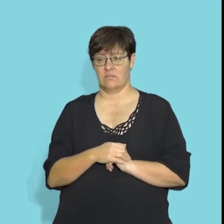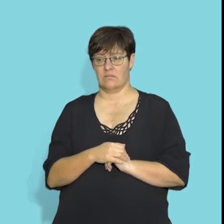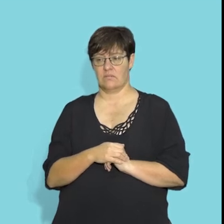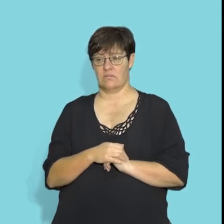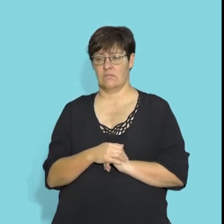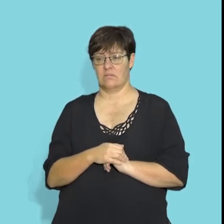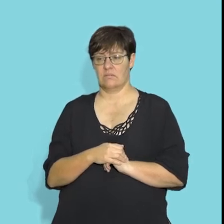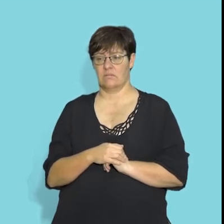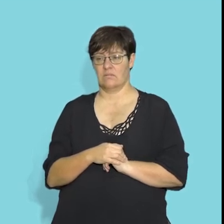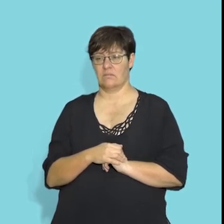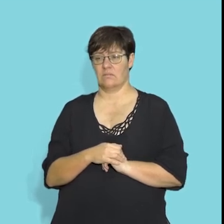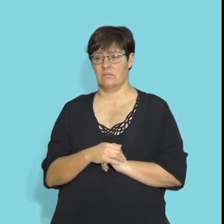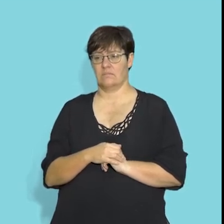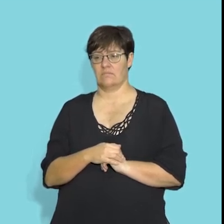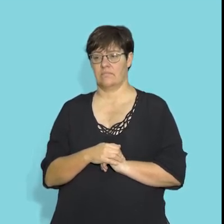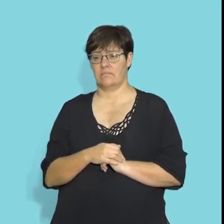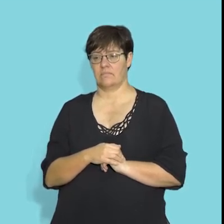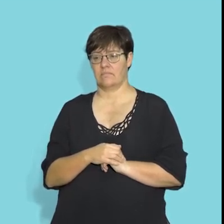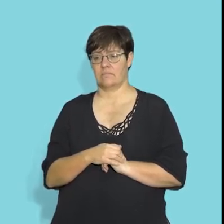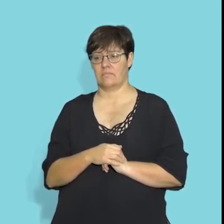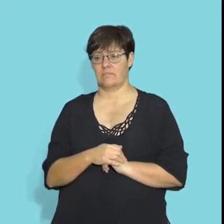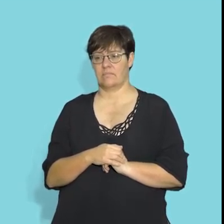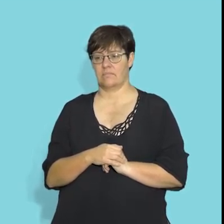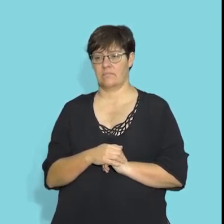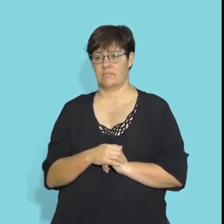I know is equal to 4.